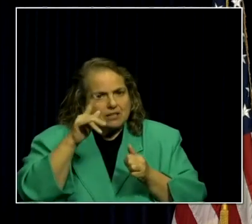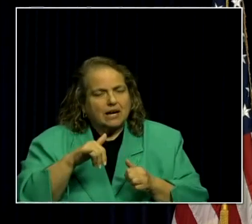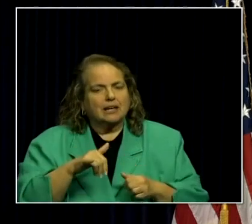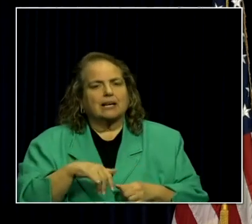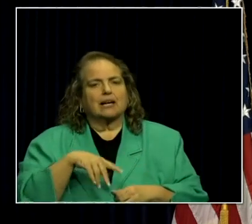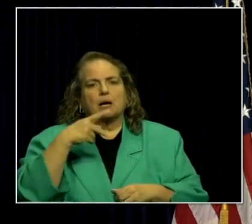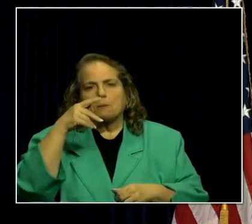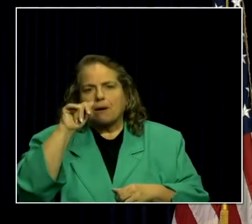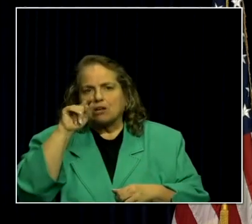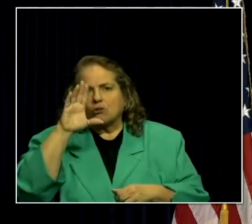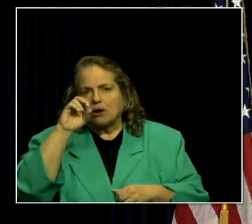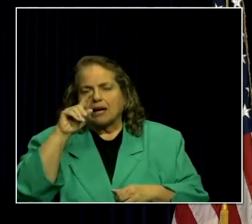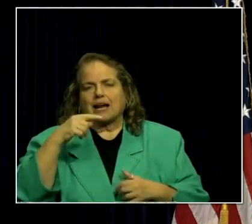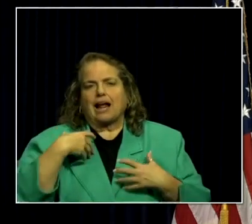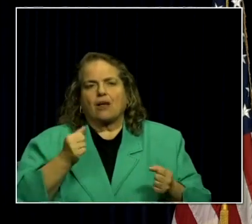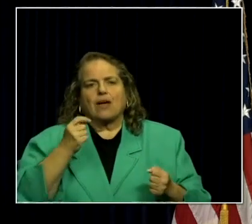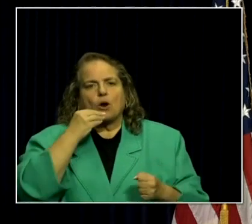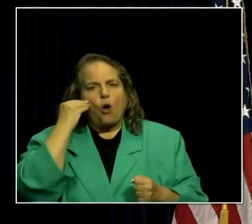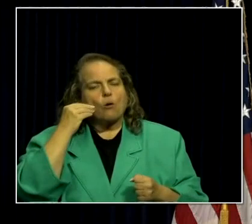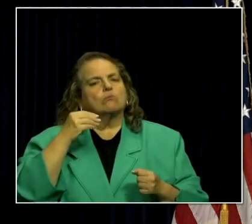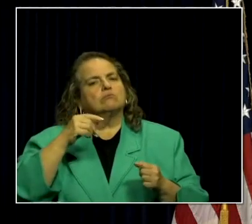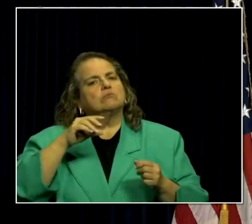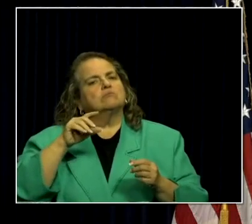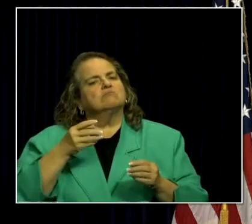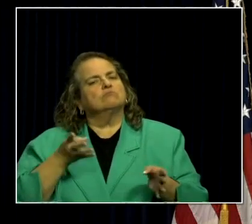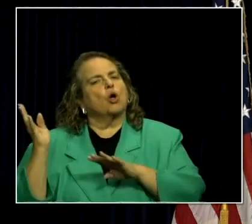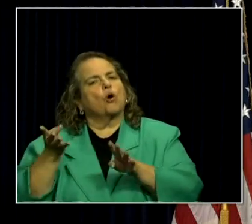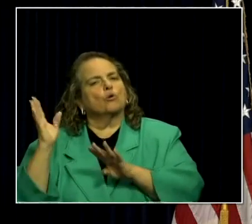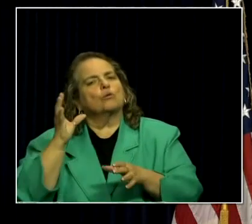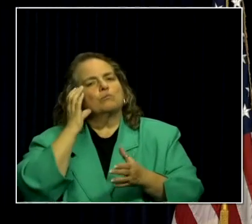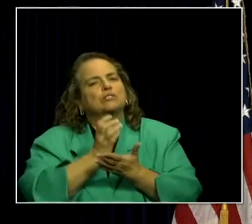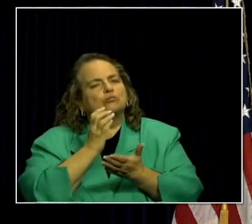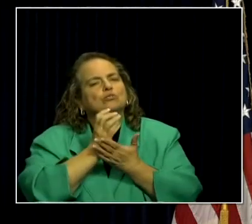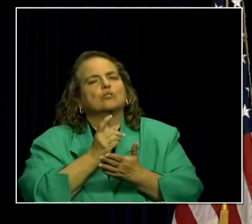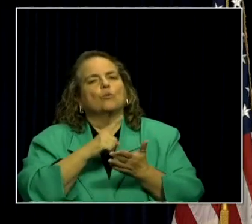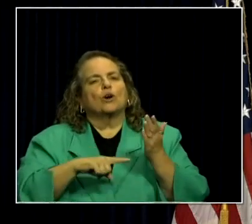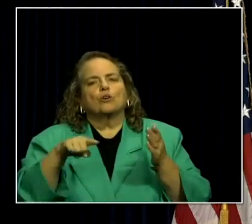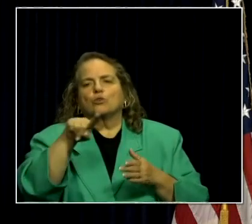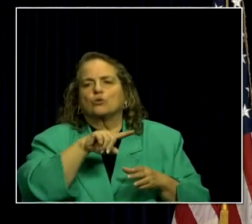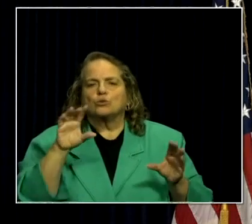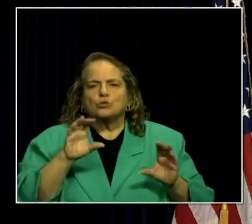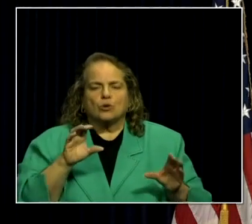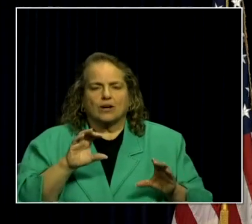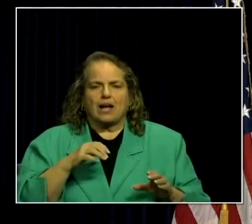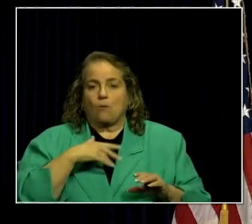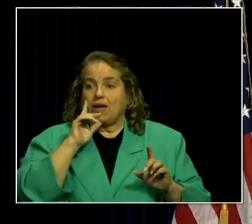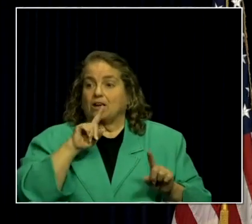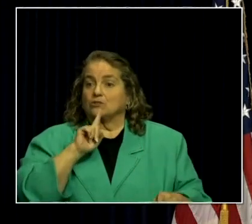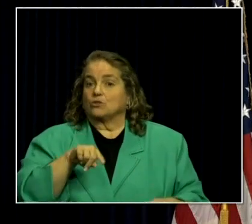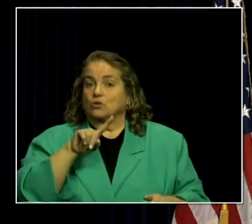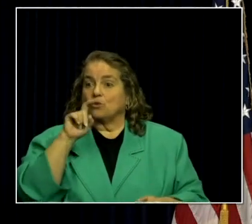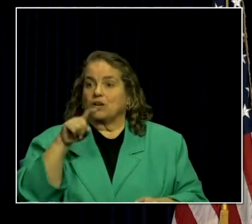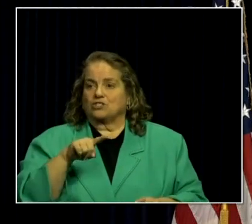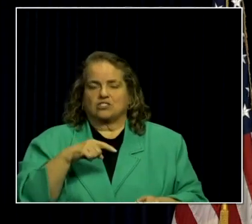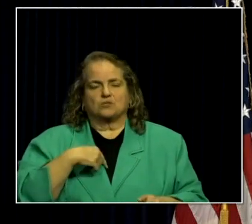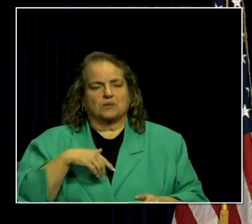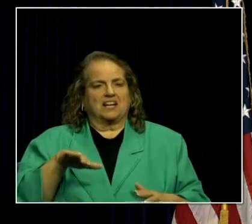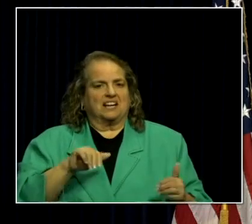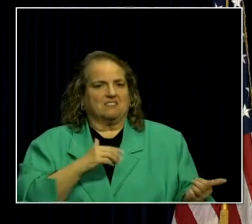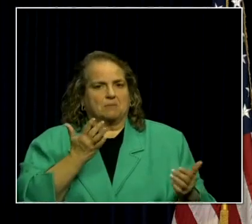Home. With that, I'll answer some questions and hopefully get us out of here in about 10